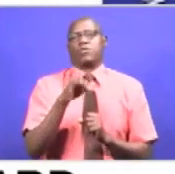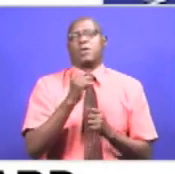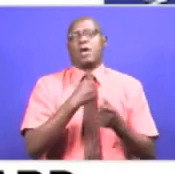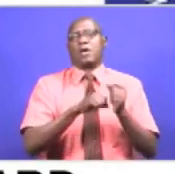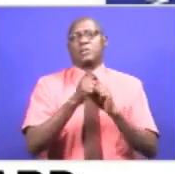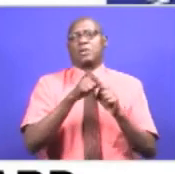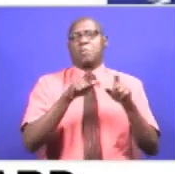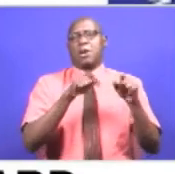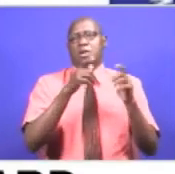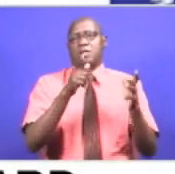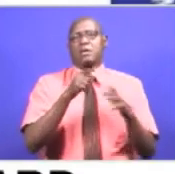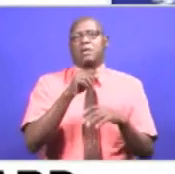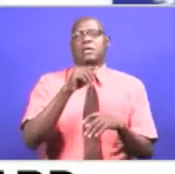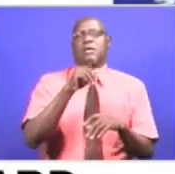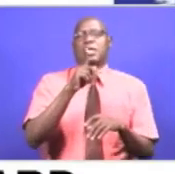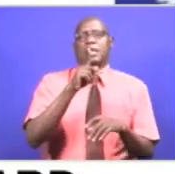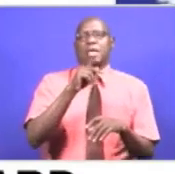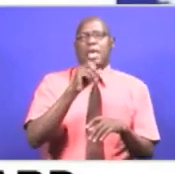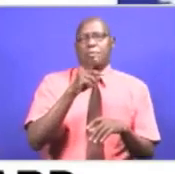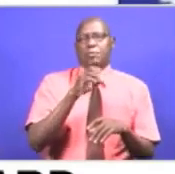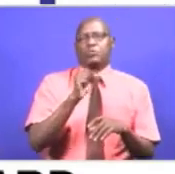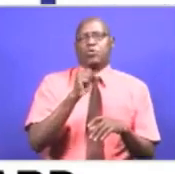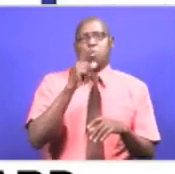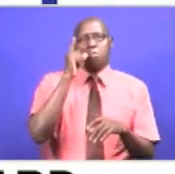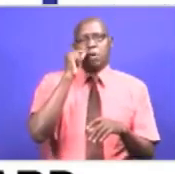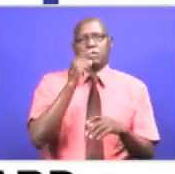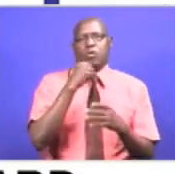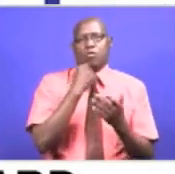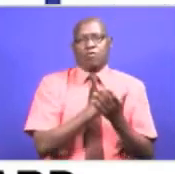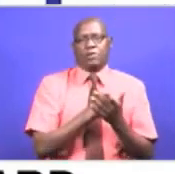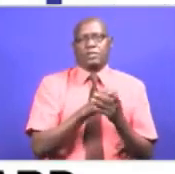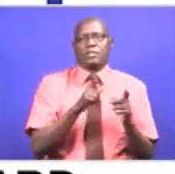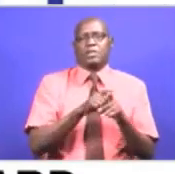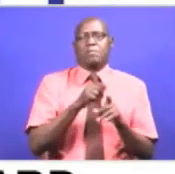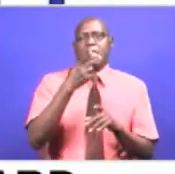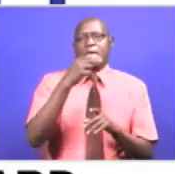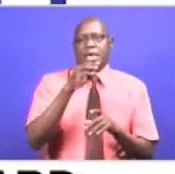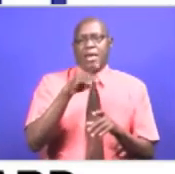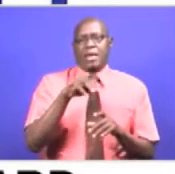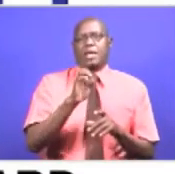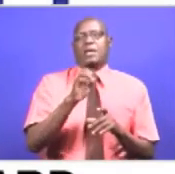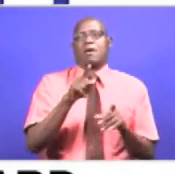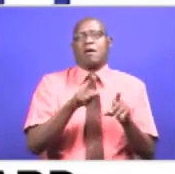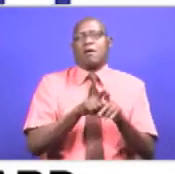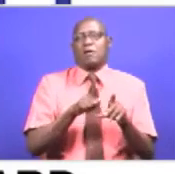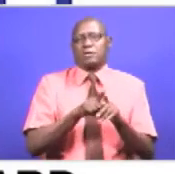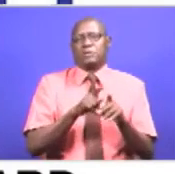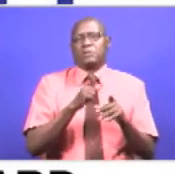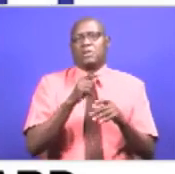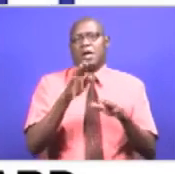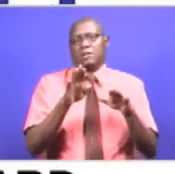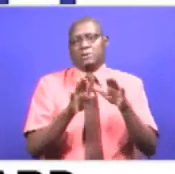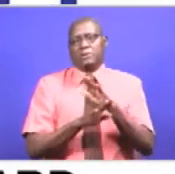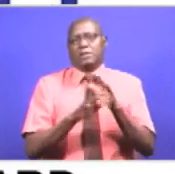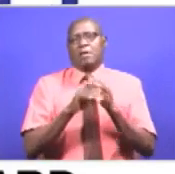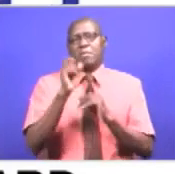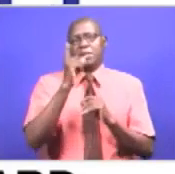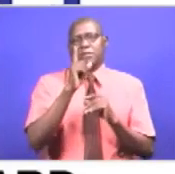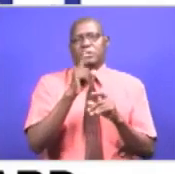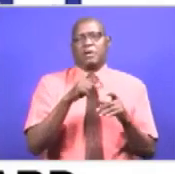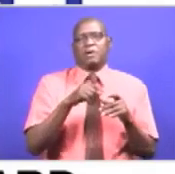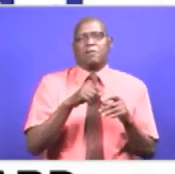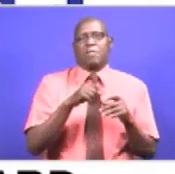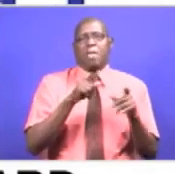the KEBS Mombasa Port office, and Henry Sambul as the Acting Assistant Manager in Kilindini.